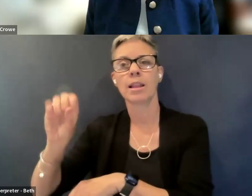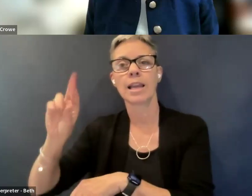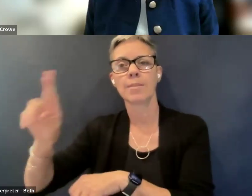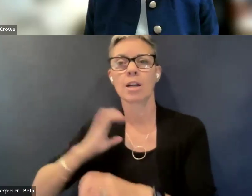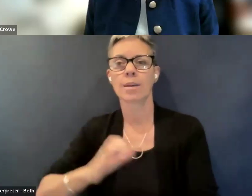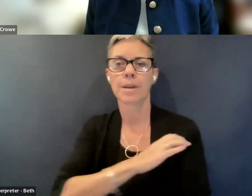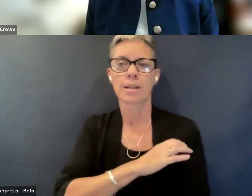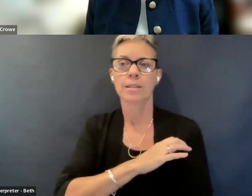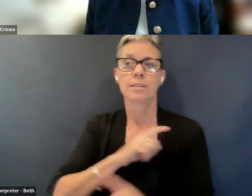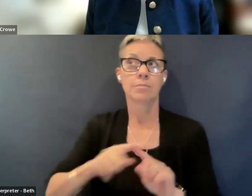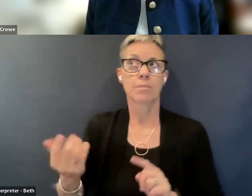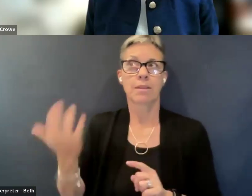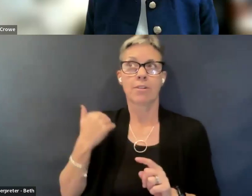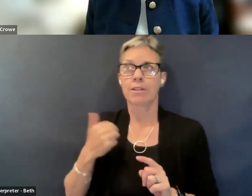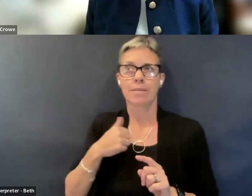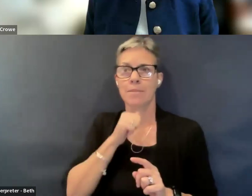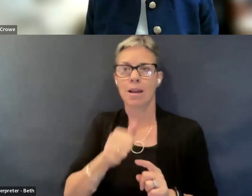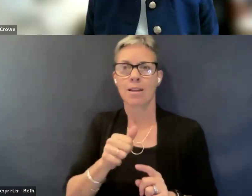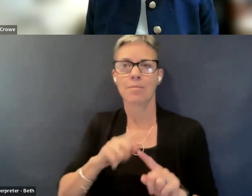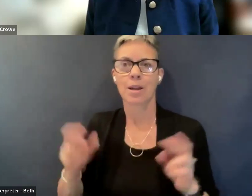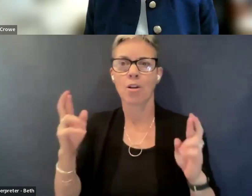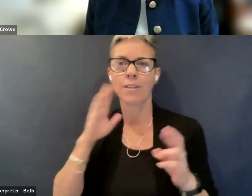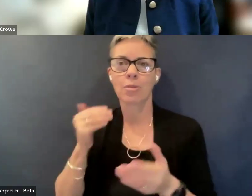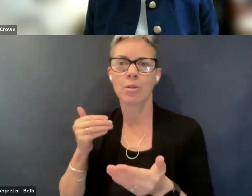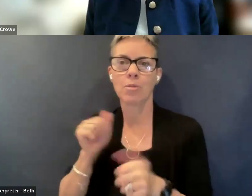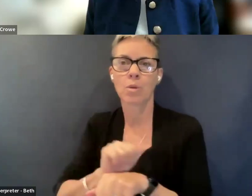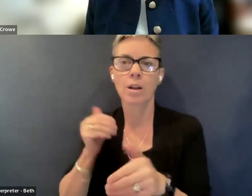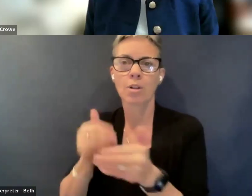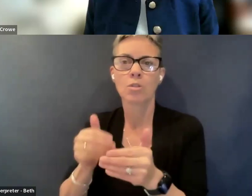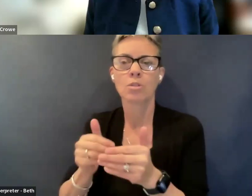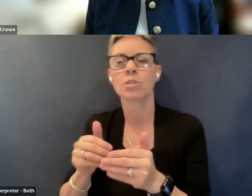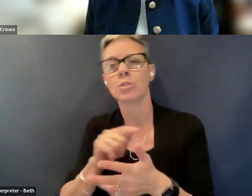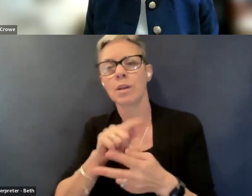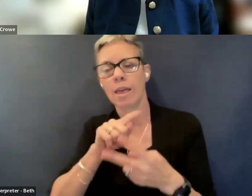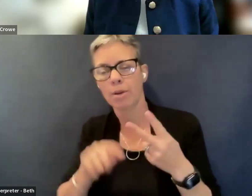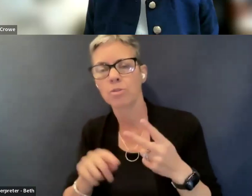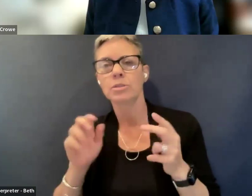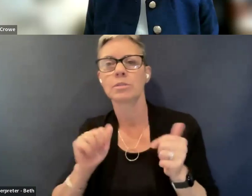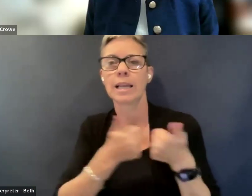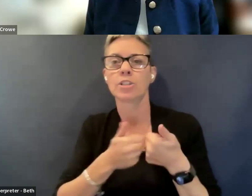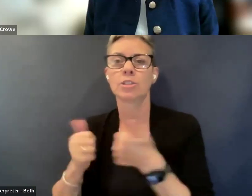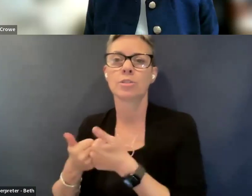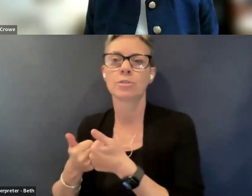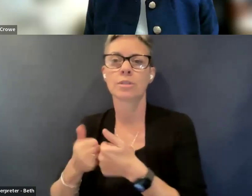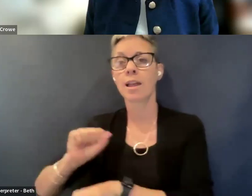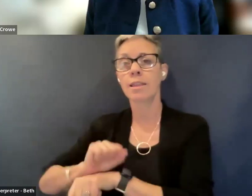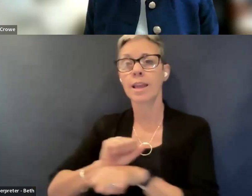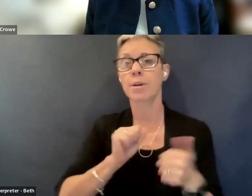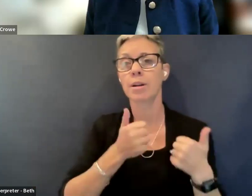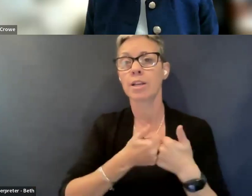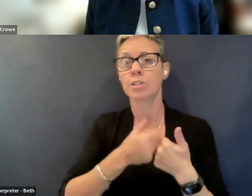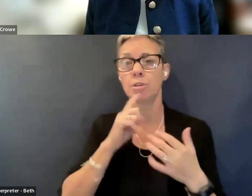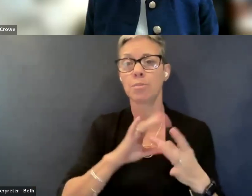been previously, so I'm going to hopefully work a little closer with some of these issues. And the labor issue that was brought up